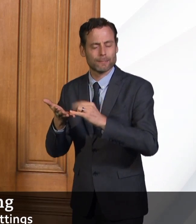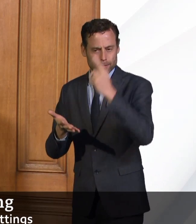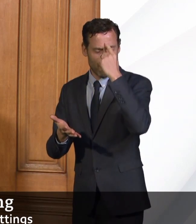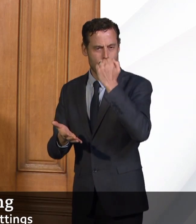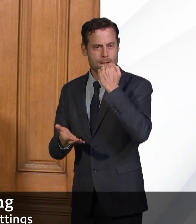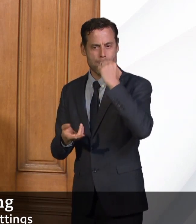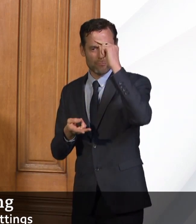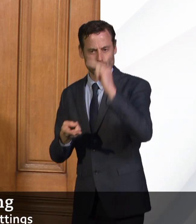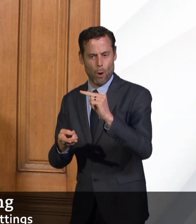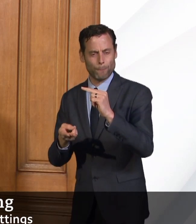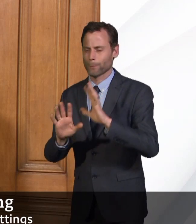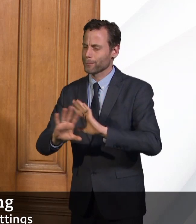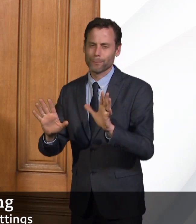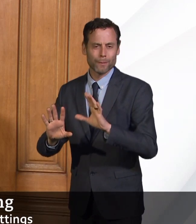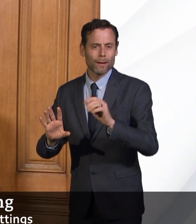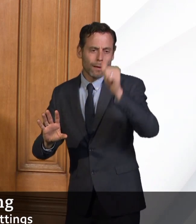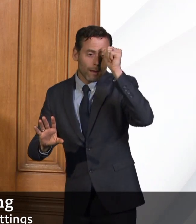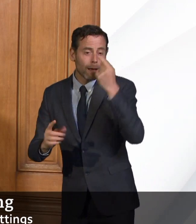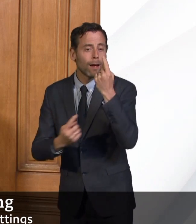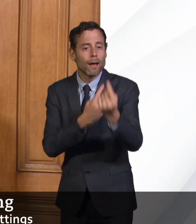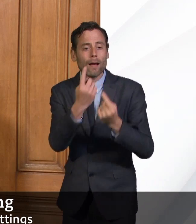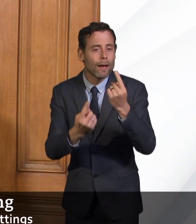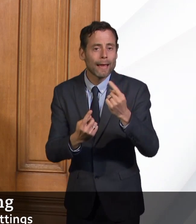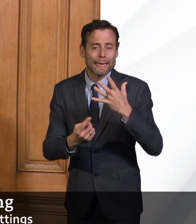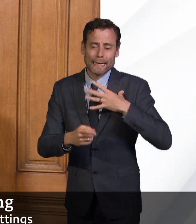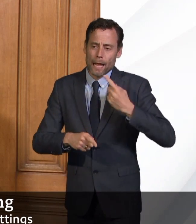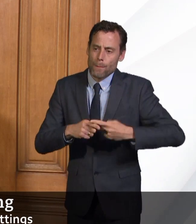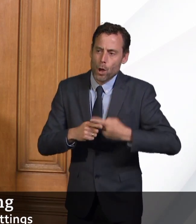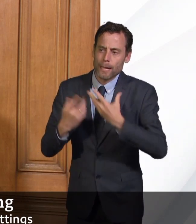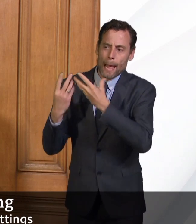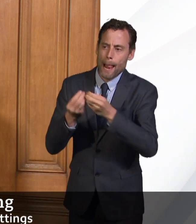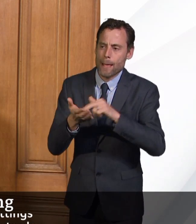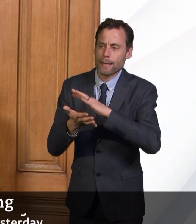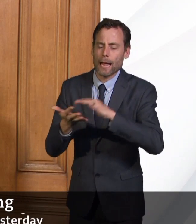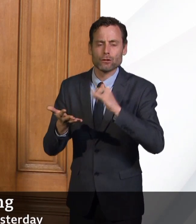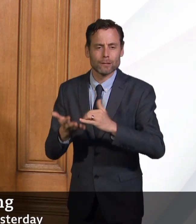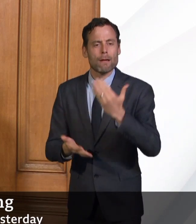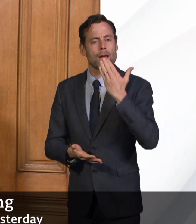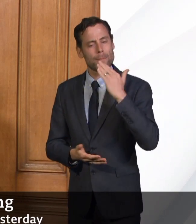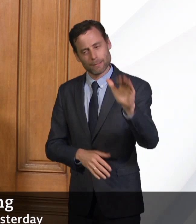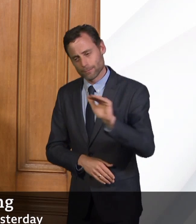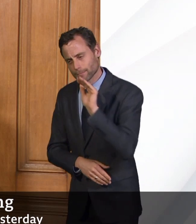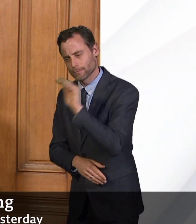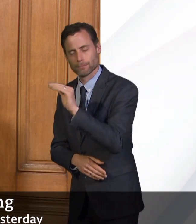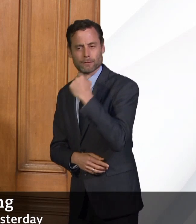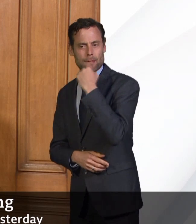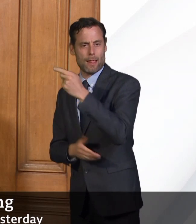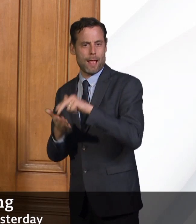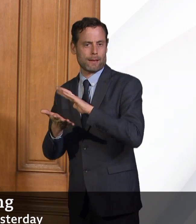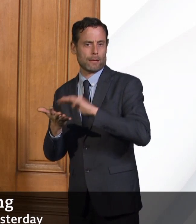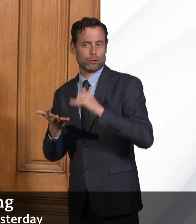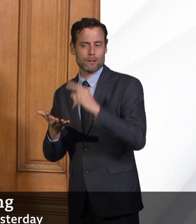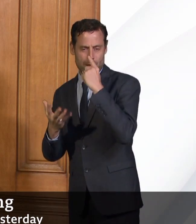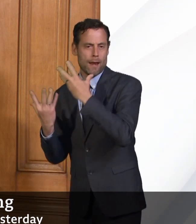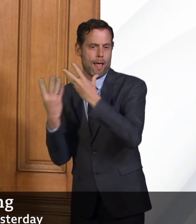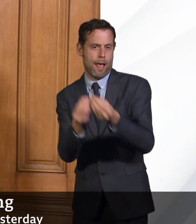the same for anybody who needs help, particularly emergency help, then please come to us in the NHS.